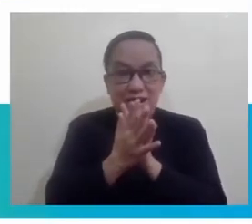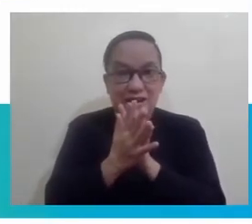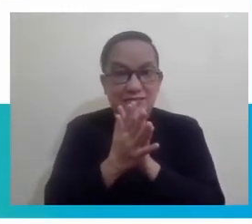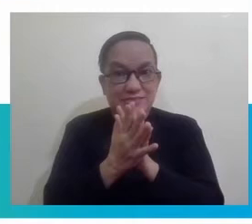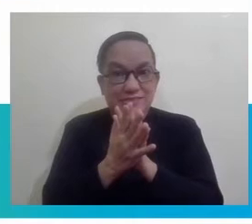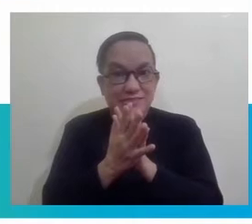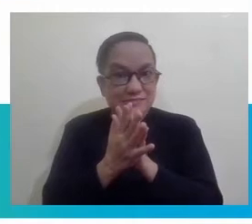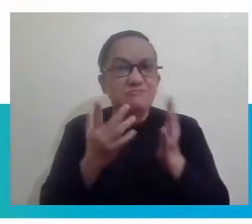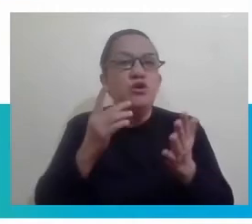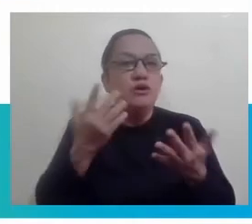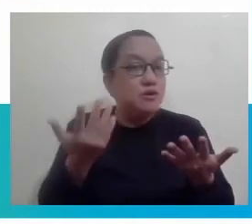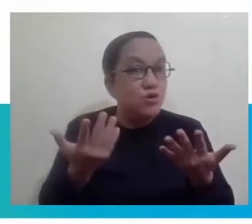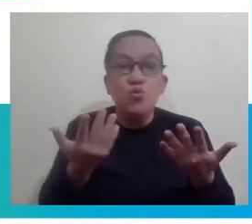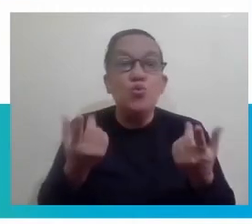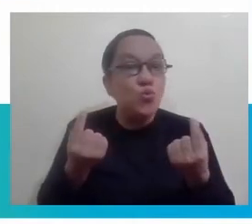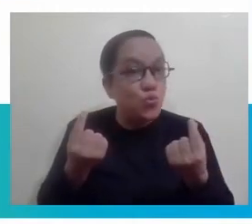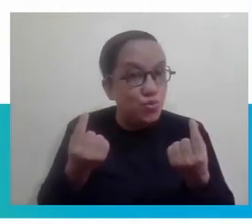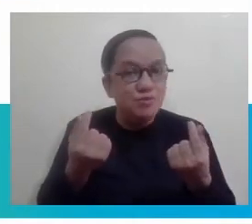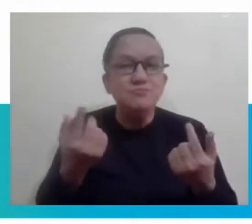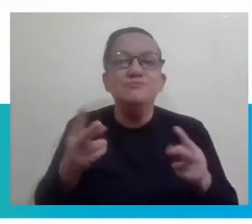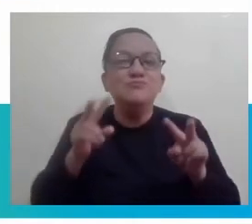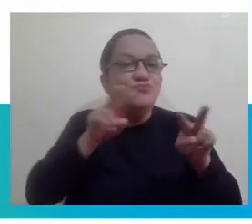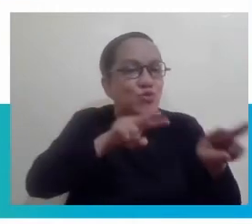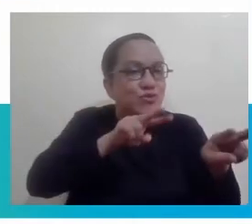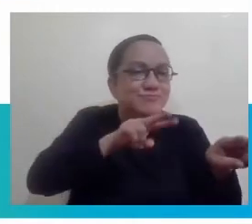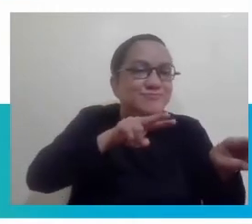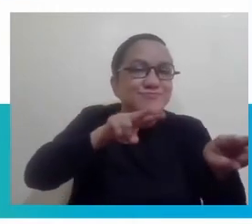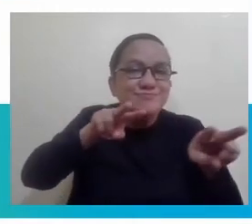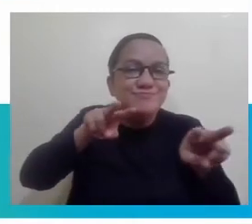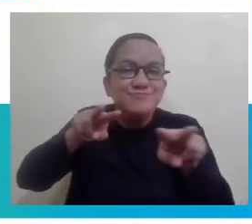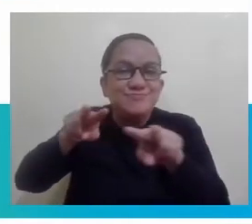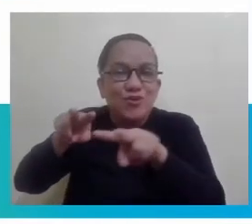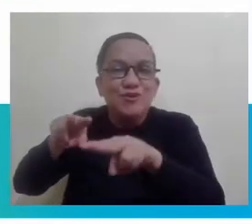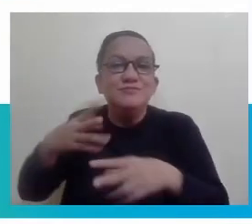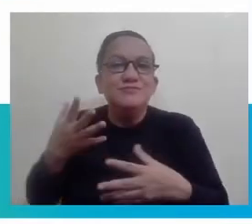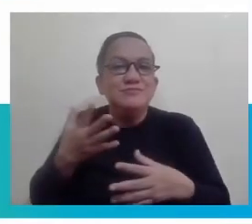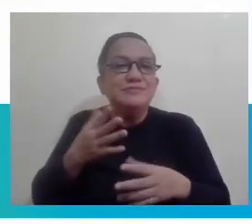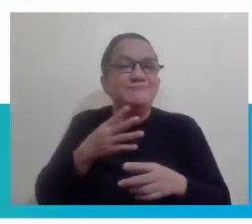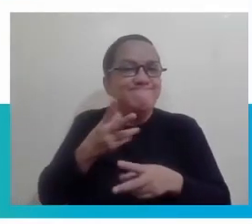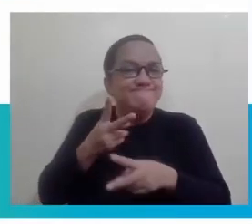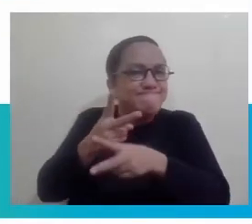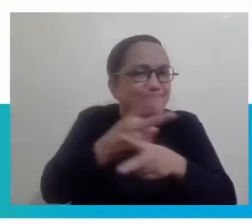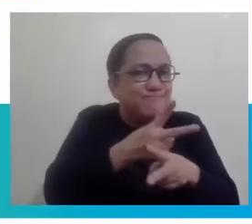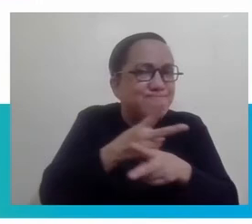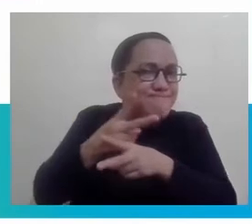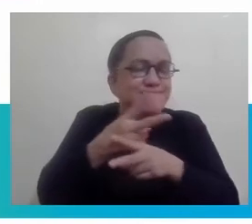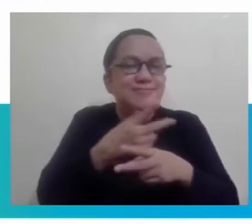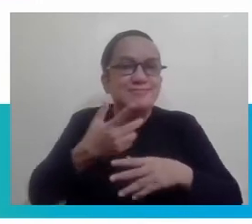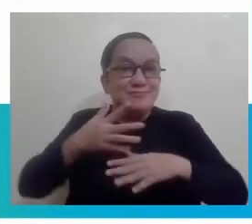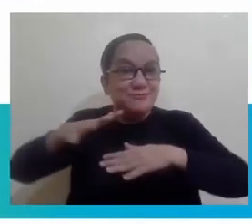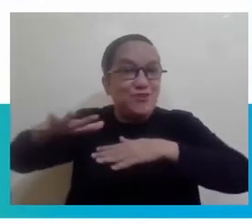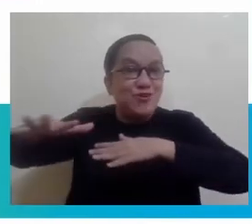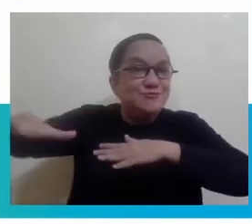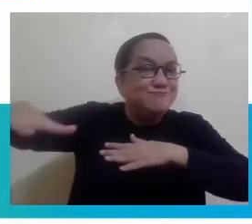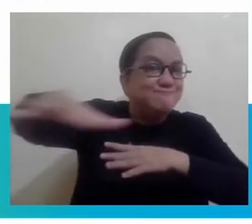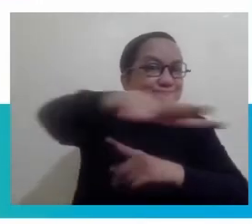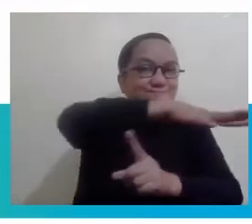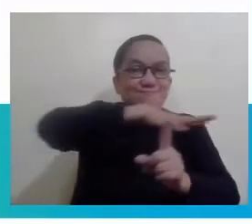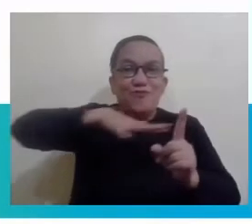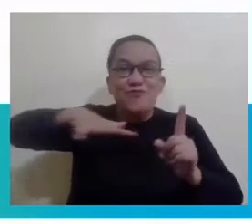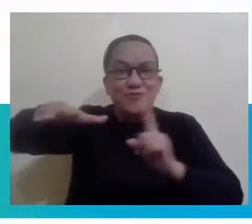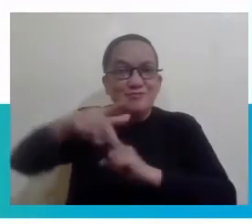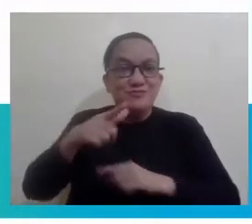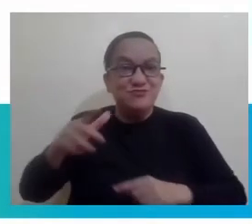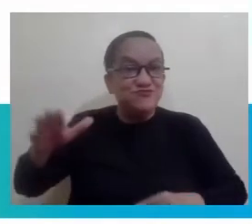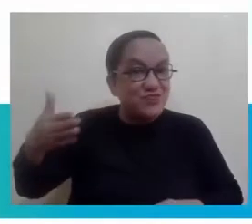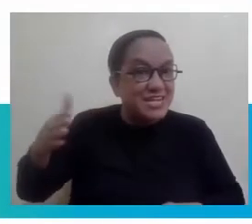and the tourist operators, because their tourists are also happier and the whale sharks are happier and will thank them in the future. Thank